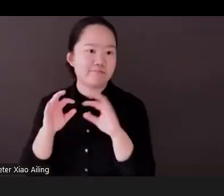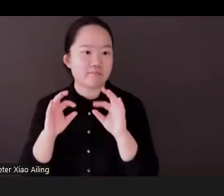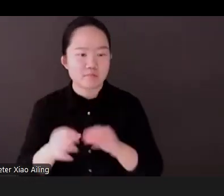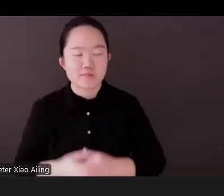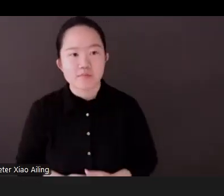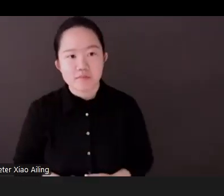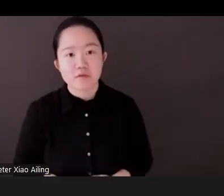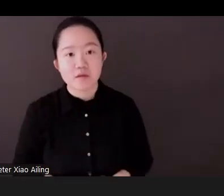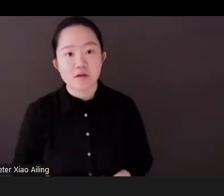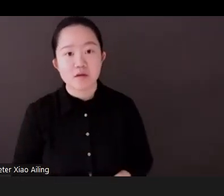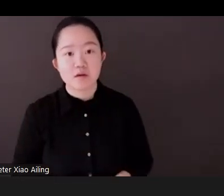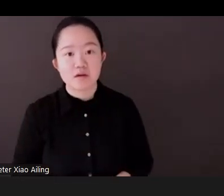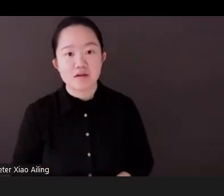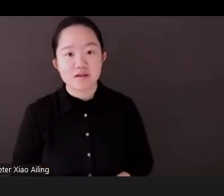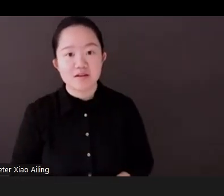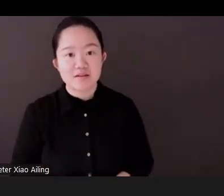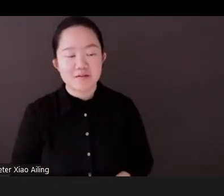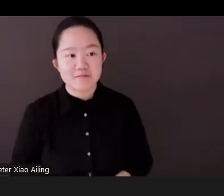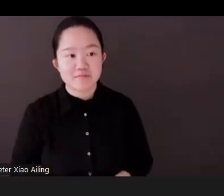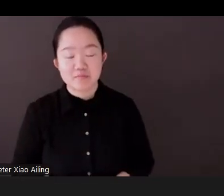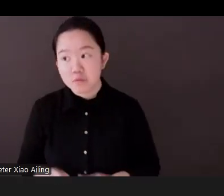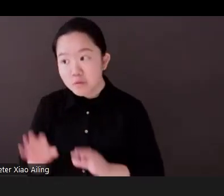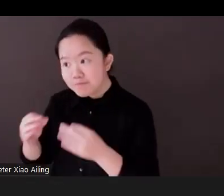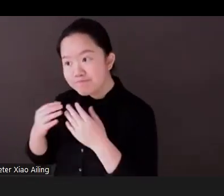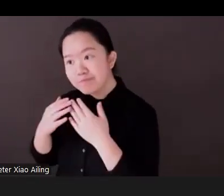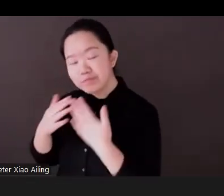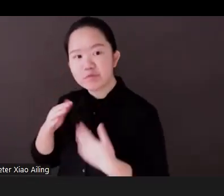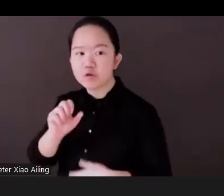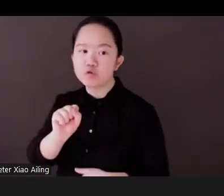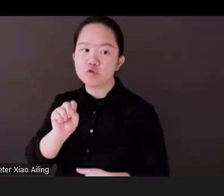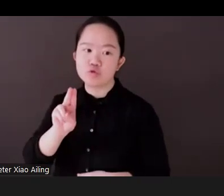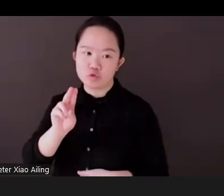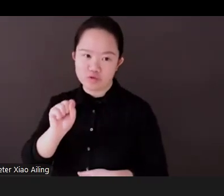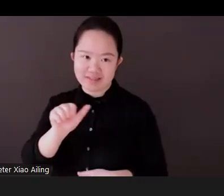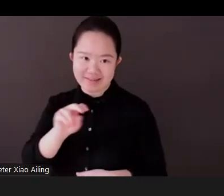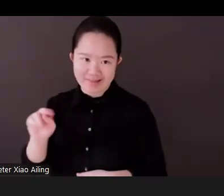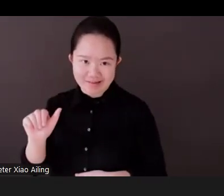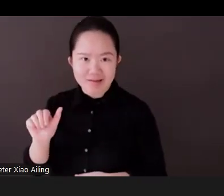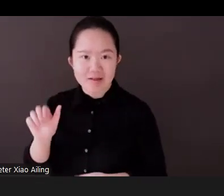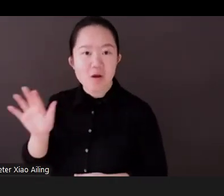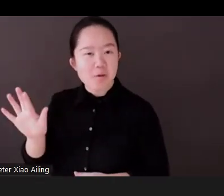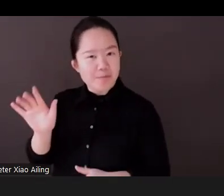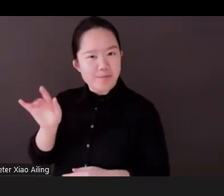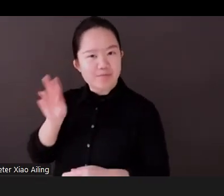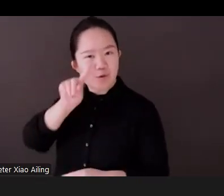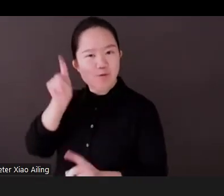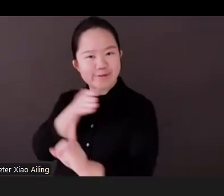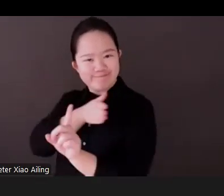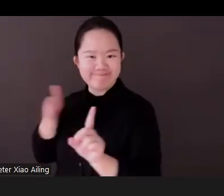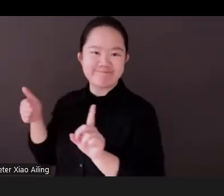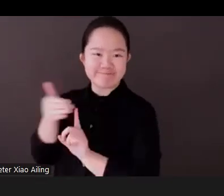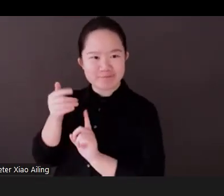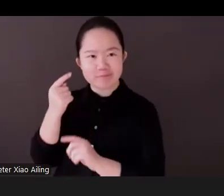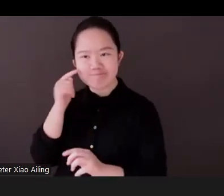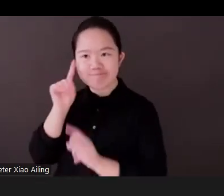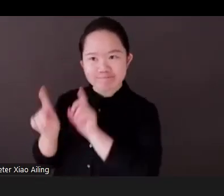say in the question, but my kind of thought about this is, could it be directed to accessibility work or to the surveillance or to